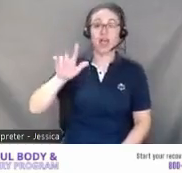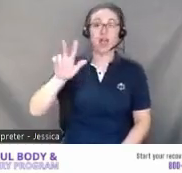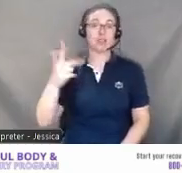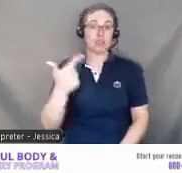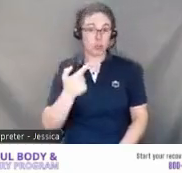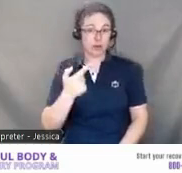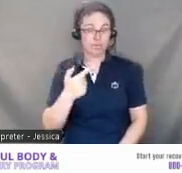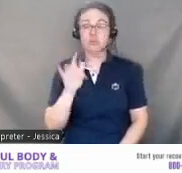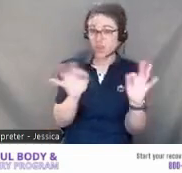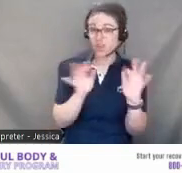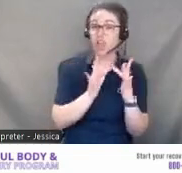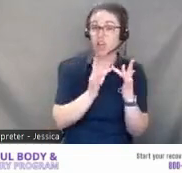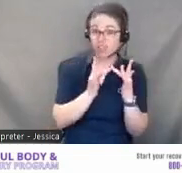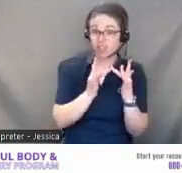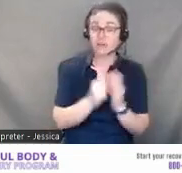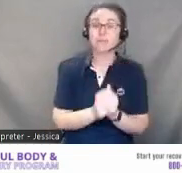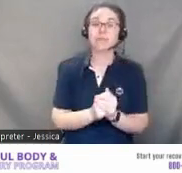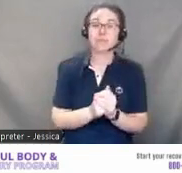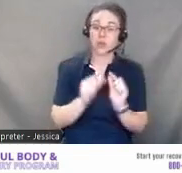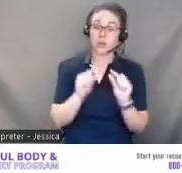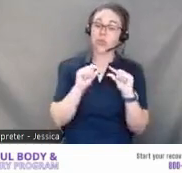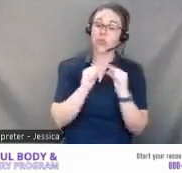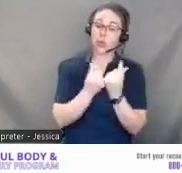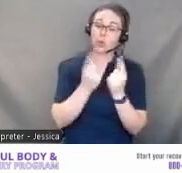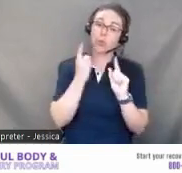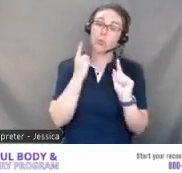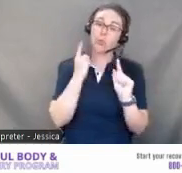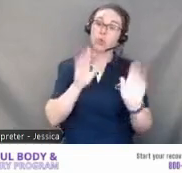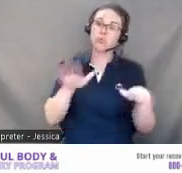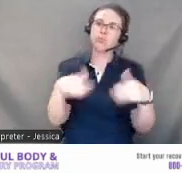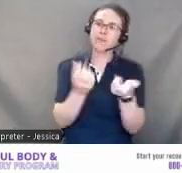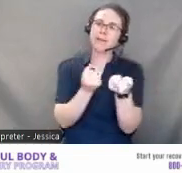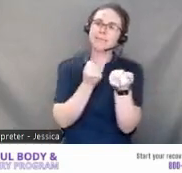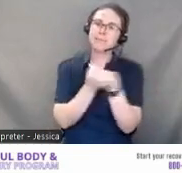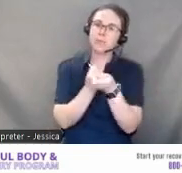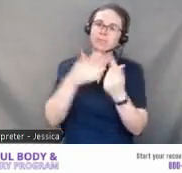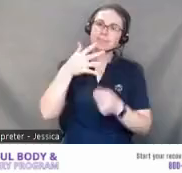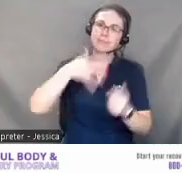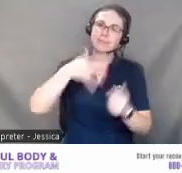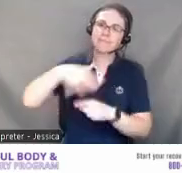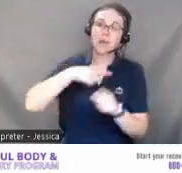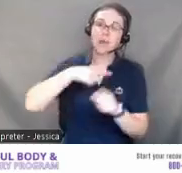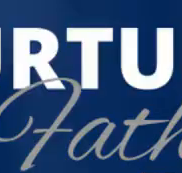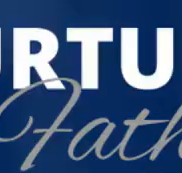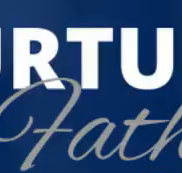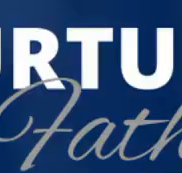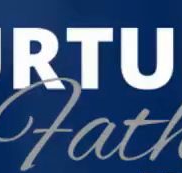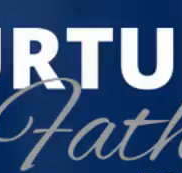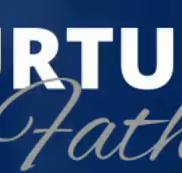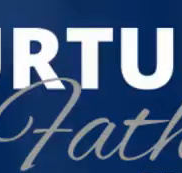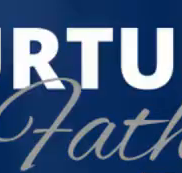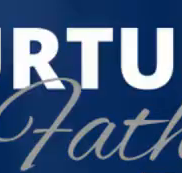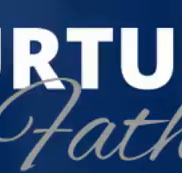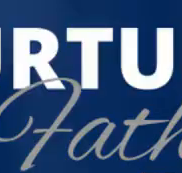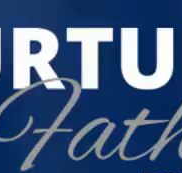is absolutely free. The group is to provide a supporting environment to fathers, dads, or father